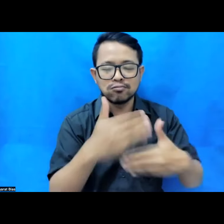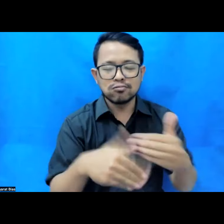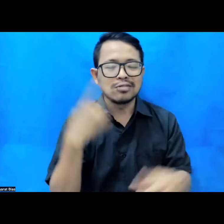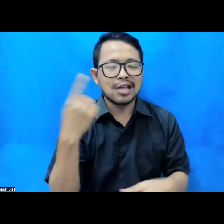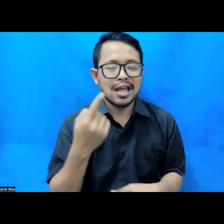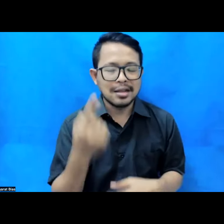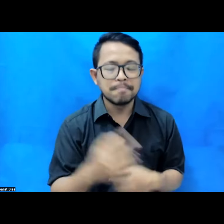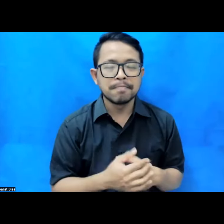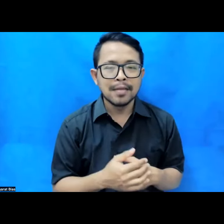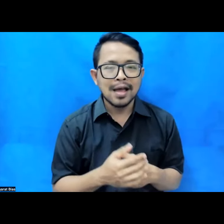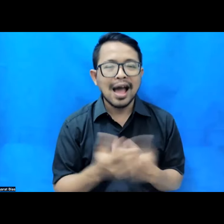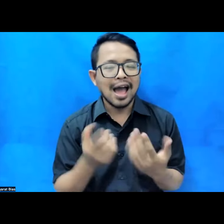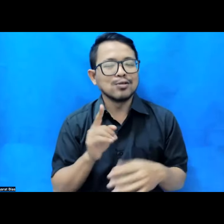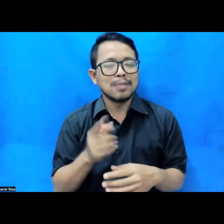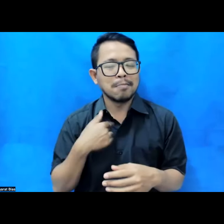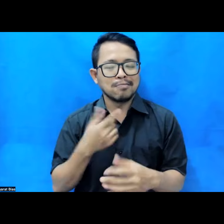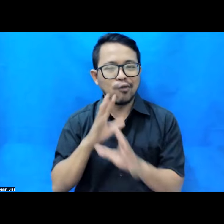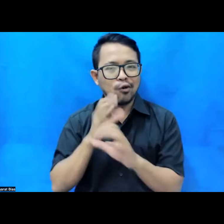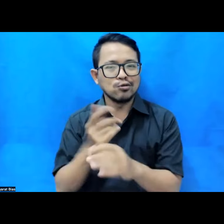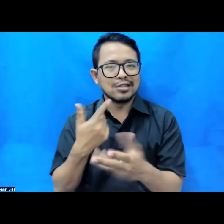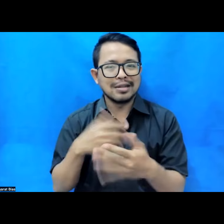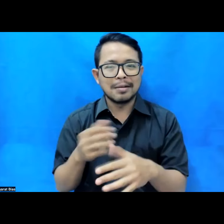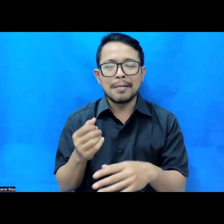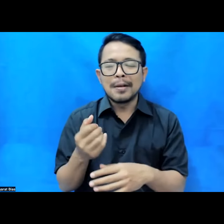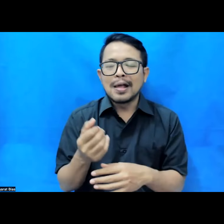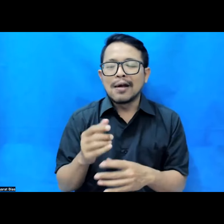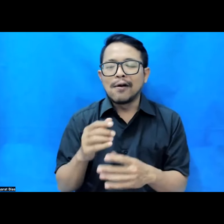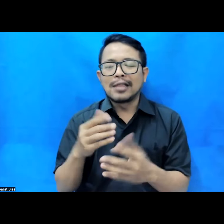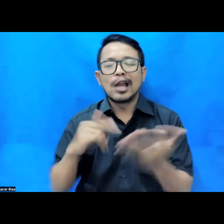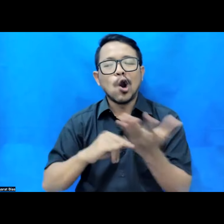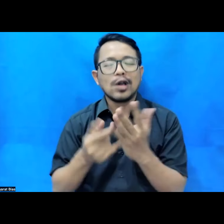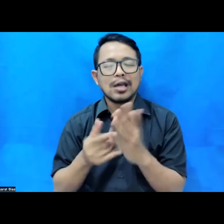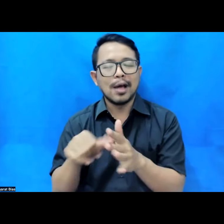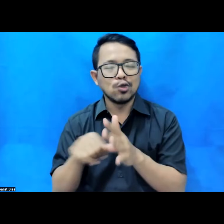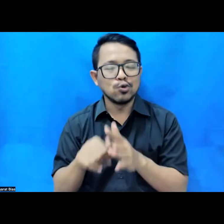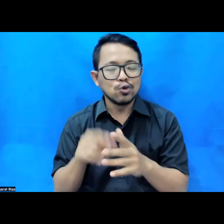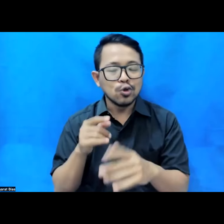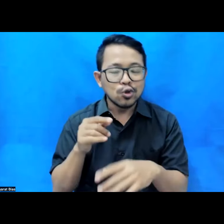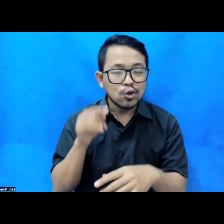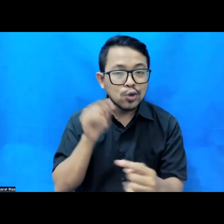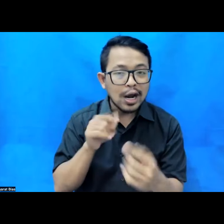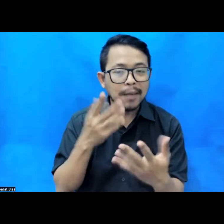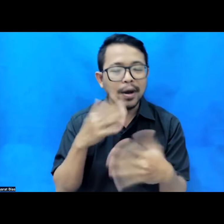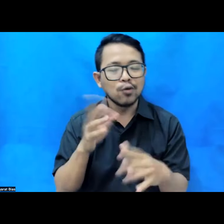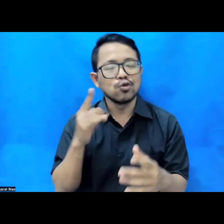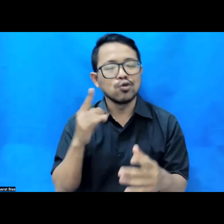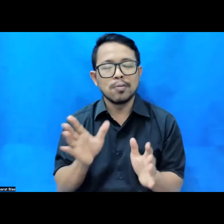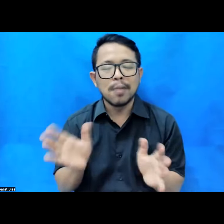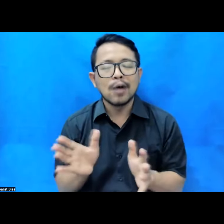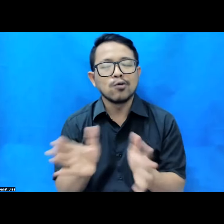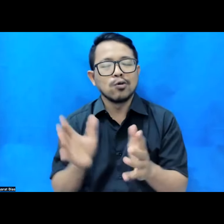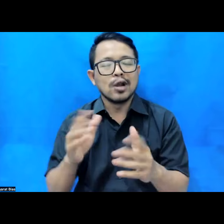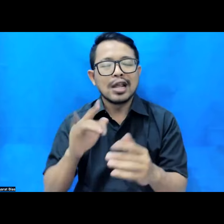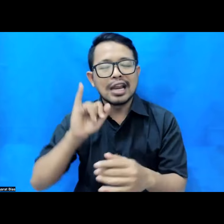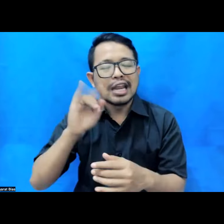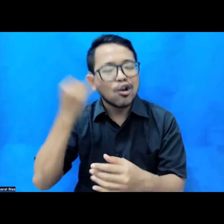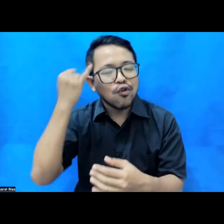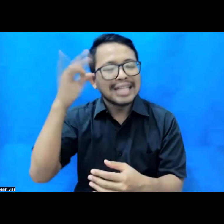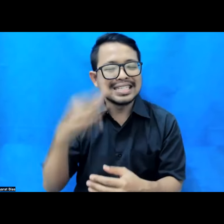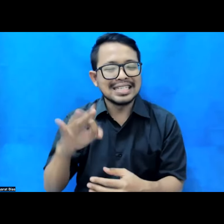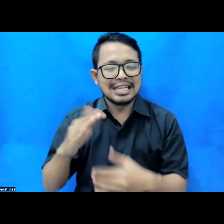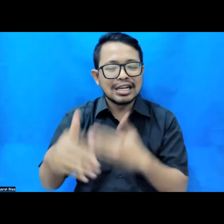AT markets, considering provision and also supporting industry-wide innovation. However, we also acknowledged a